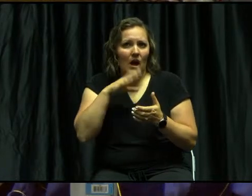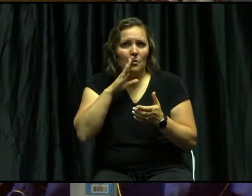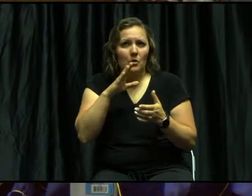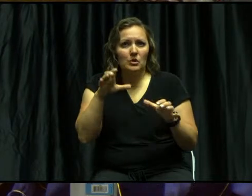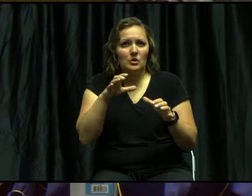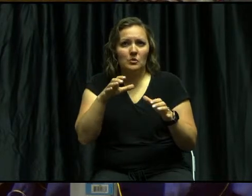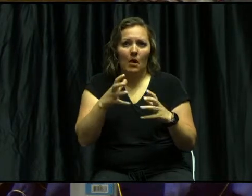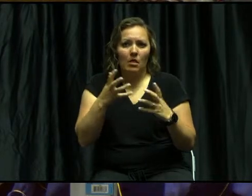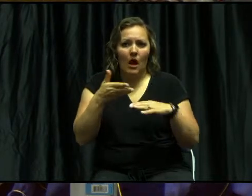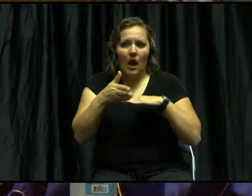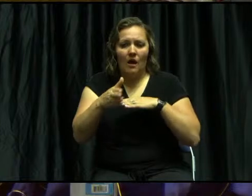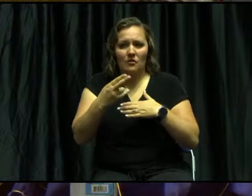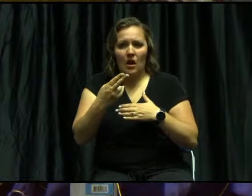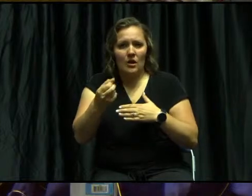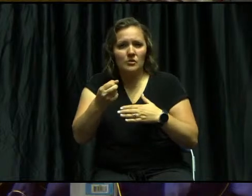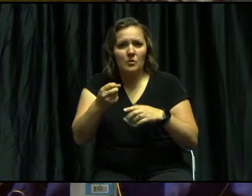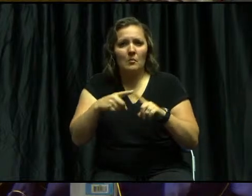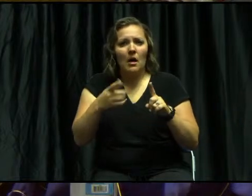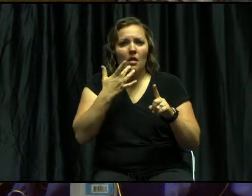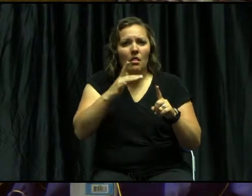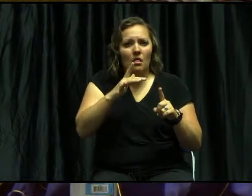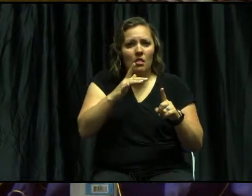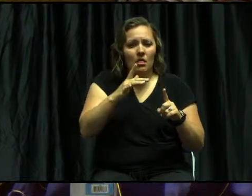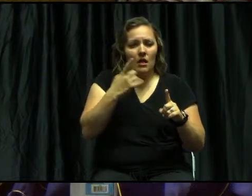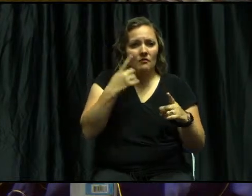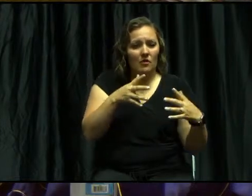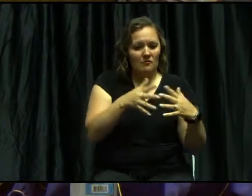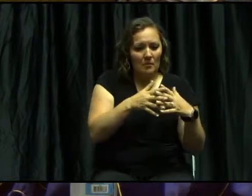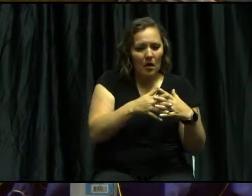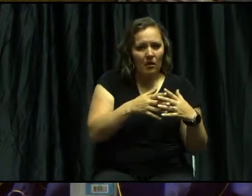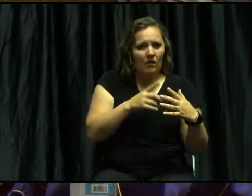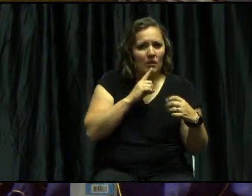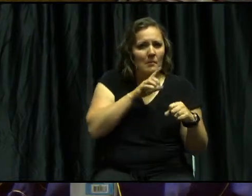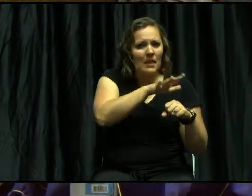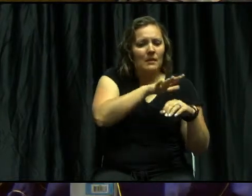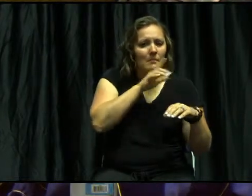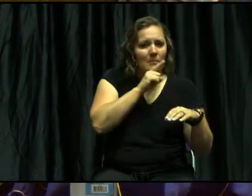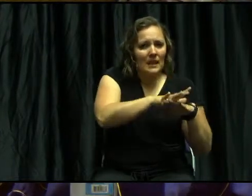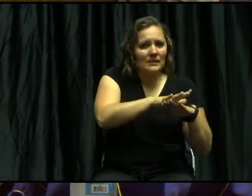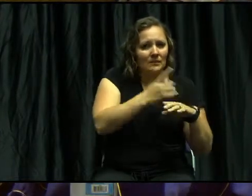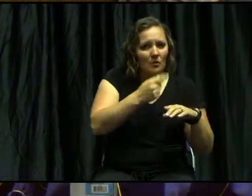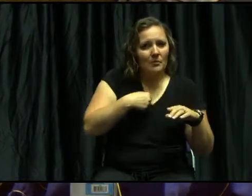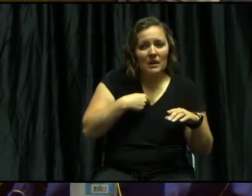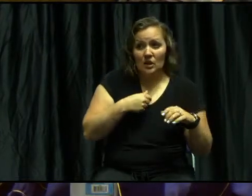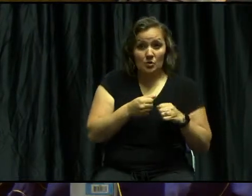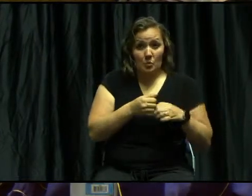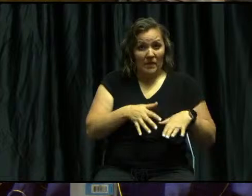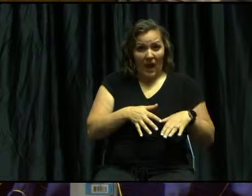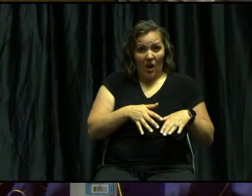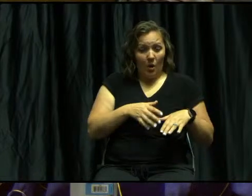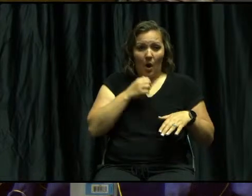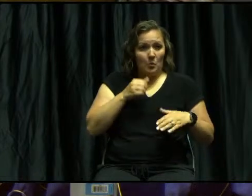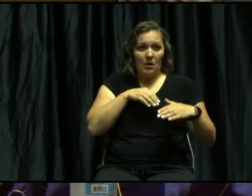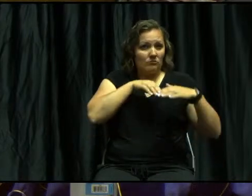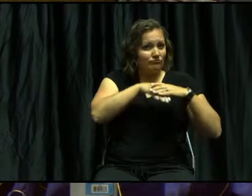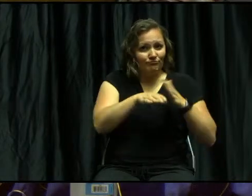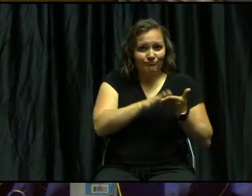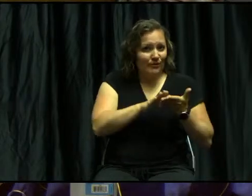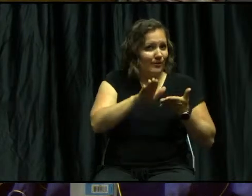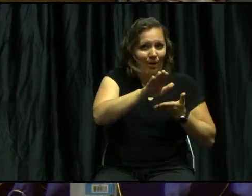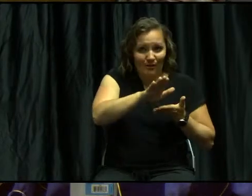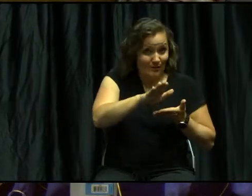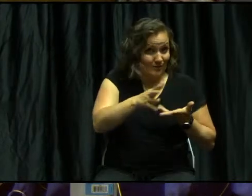something foreign for me. But luckily football was a blessing, because without football, I don't think college would have been on my